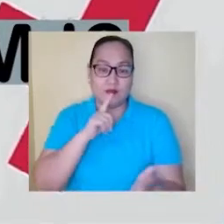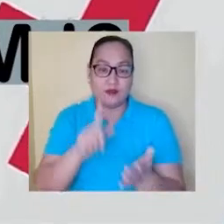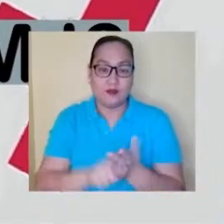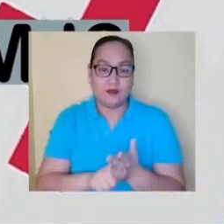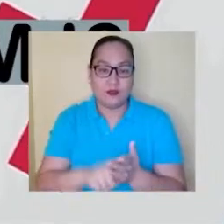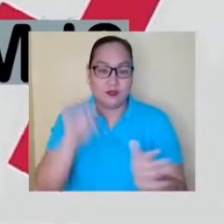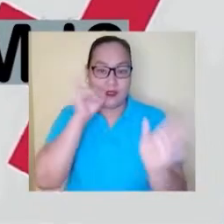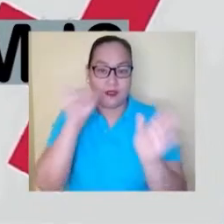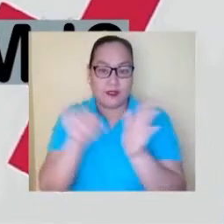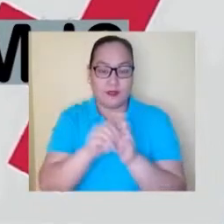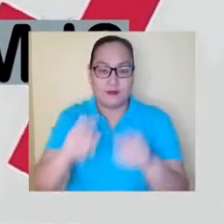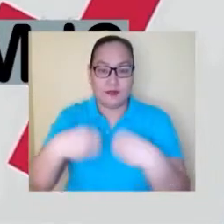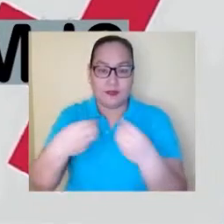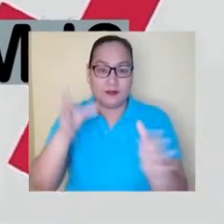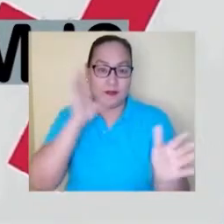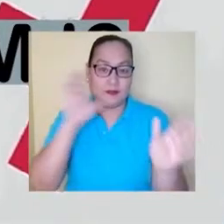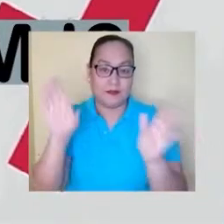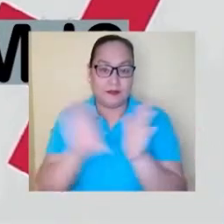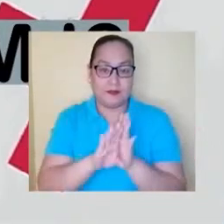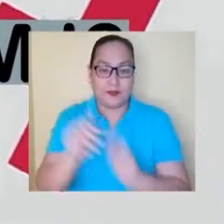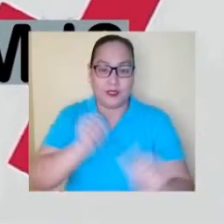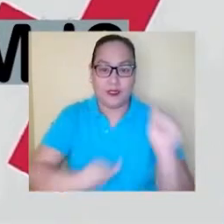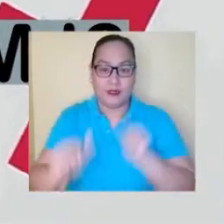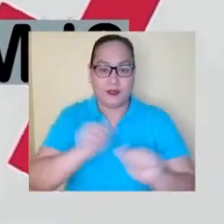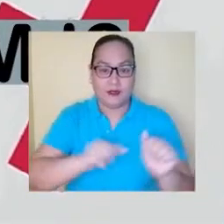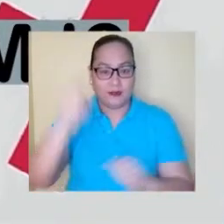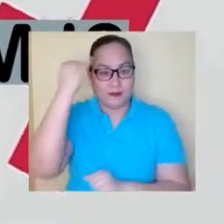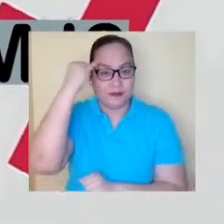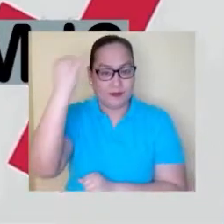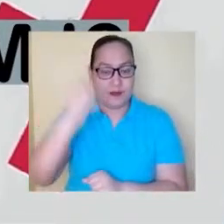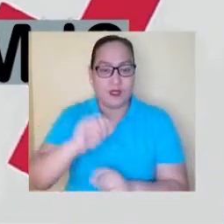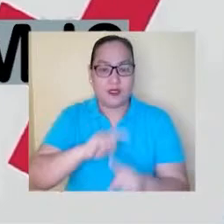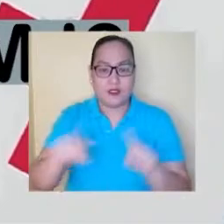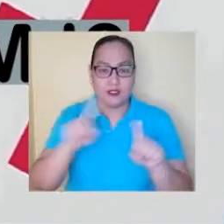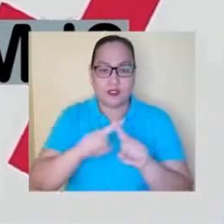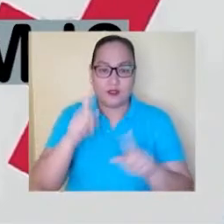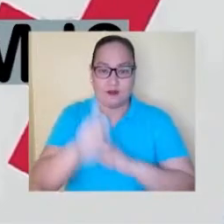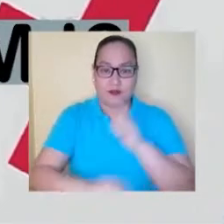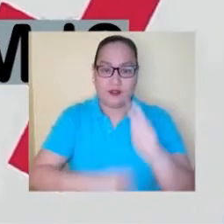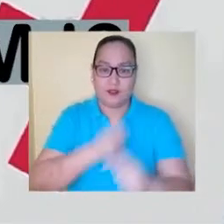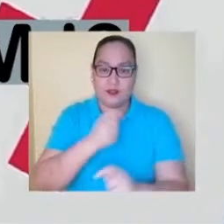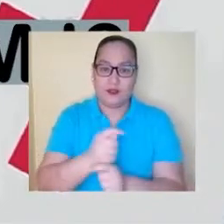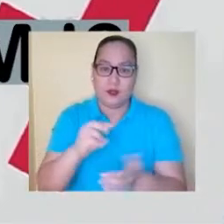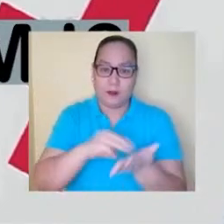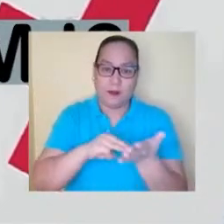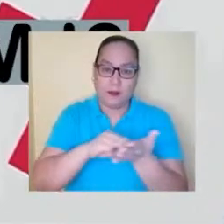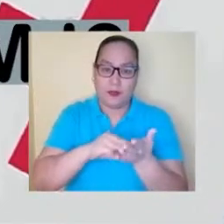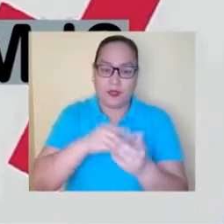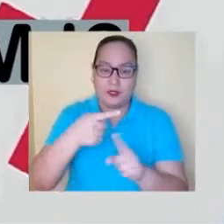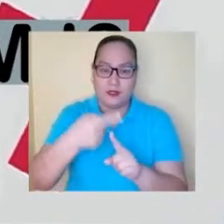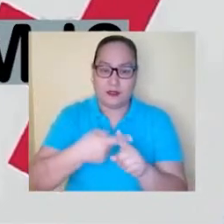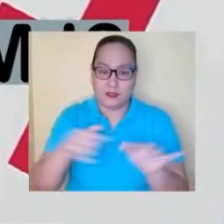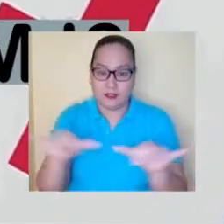given picture. This activity will give you insights on different types of medical